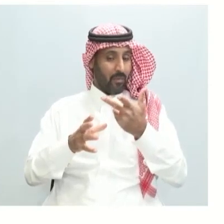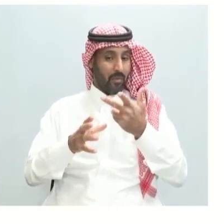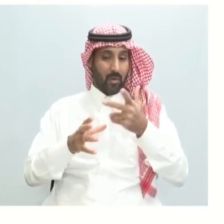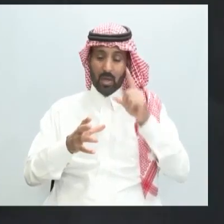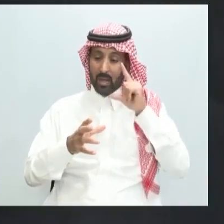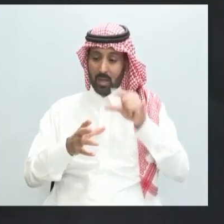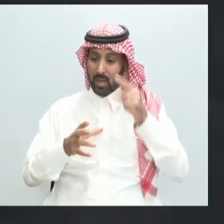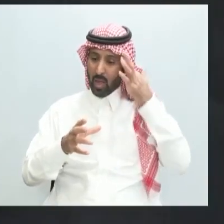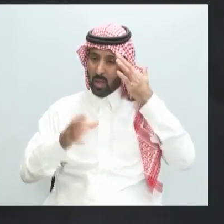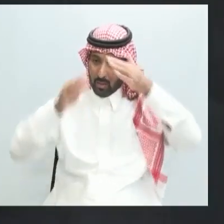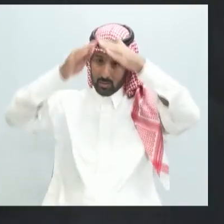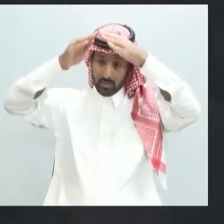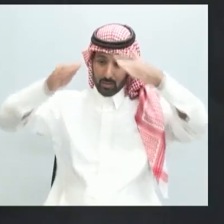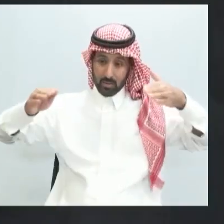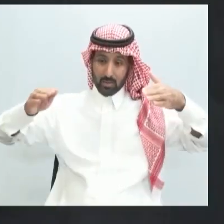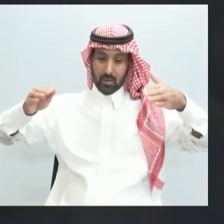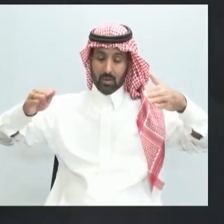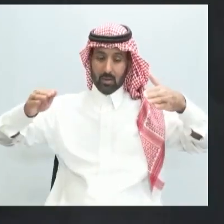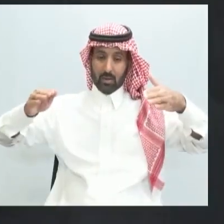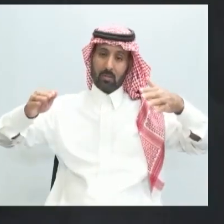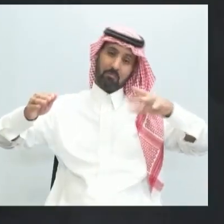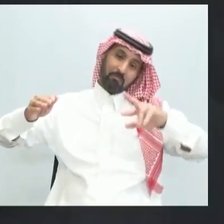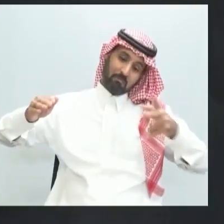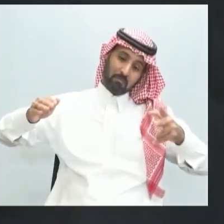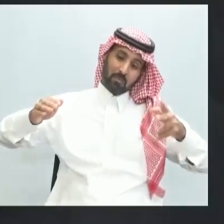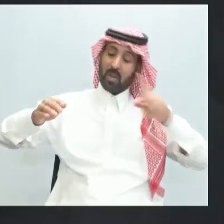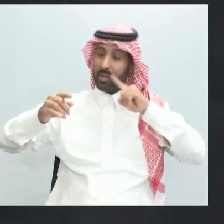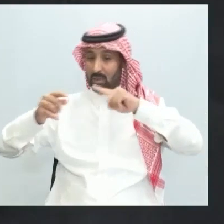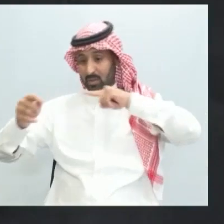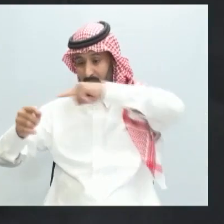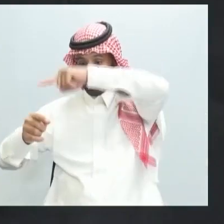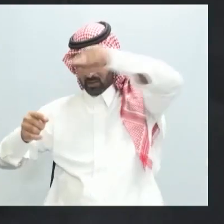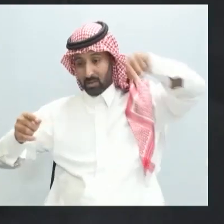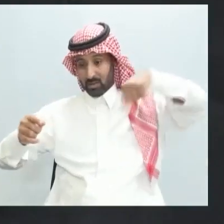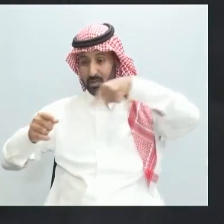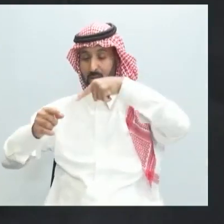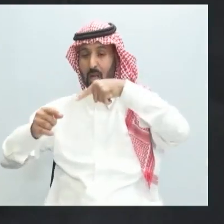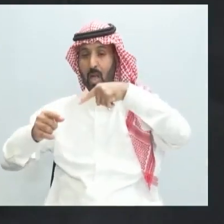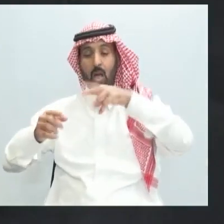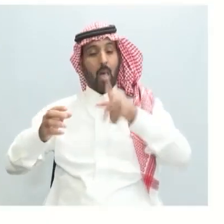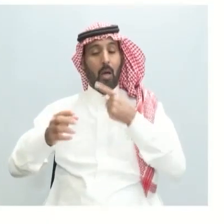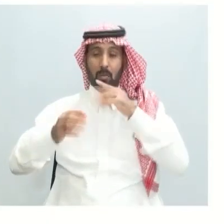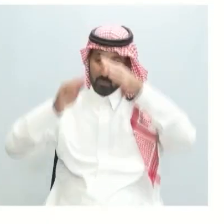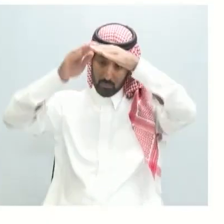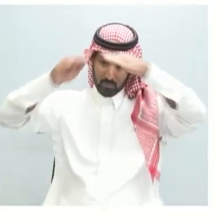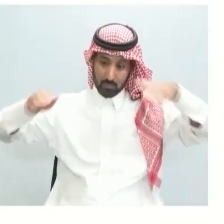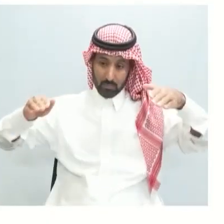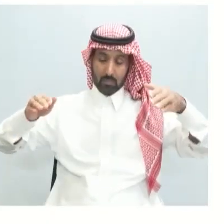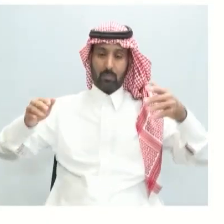a rectangular shape, or some of them are square shaped, but most of them are